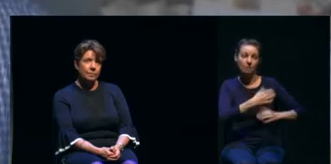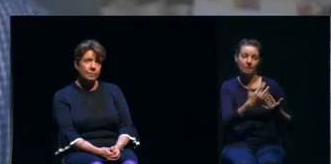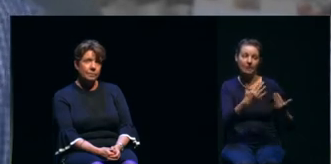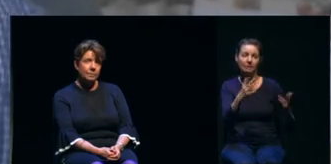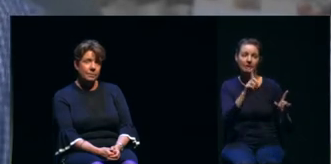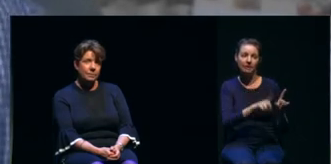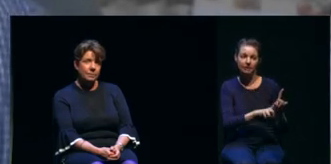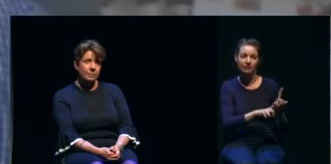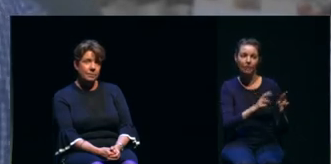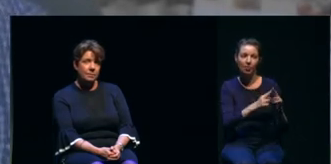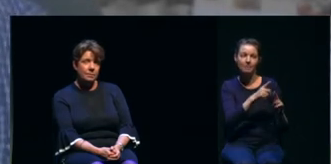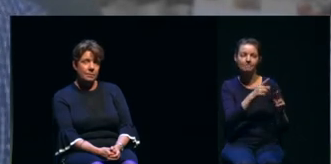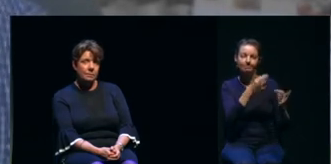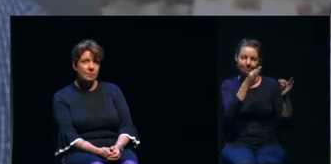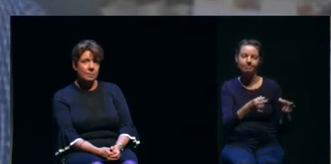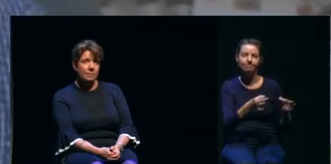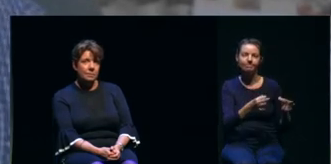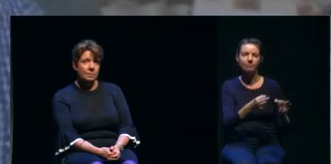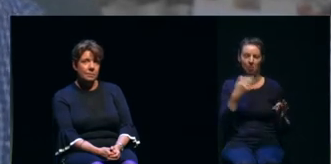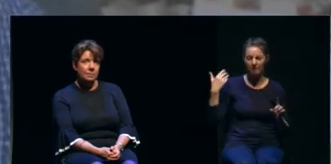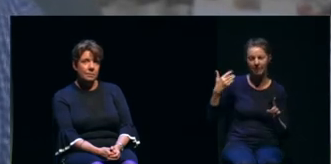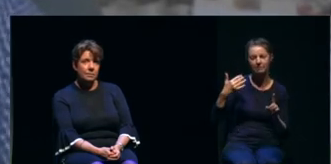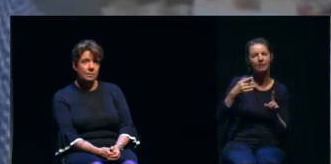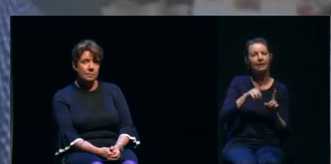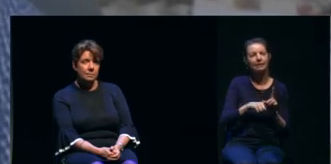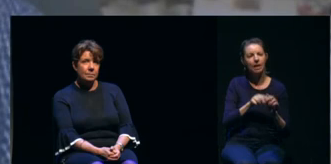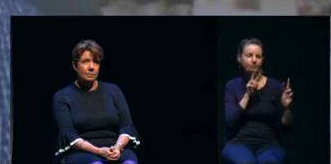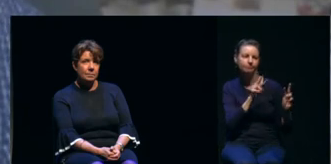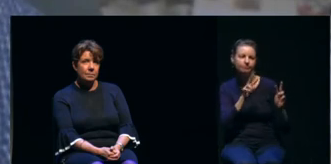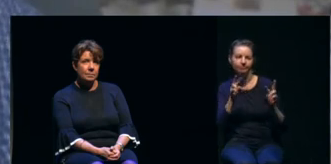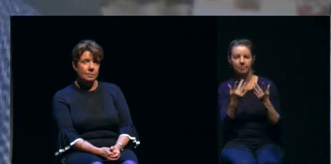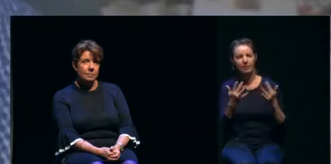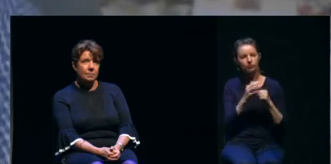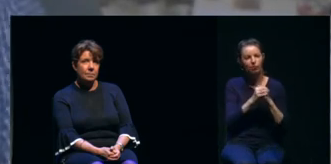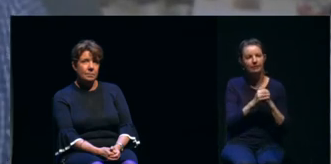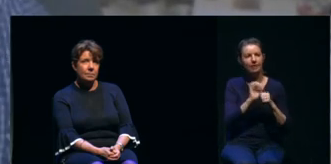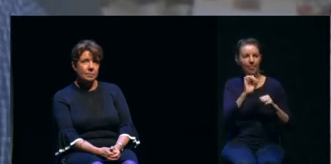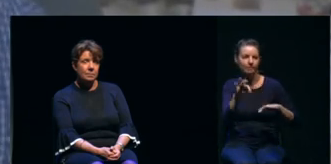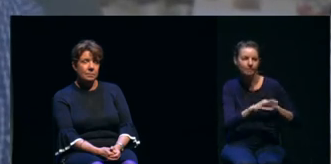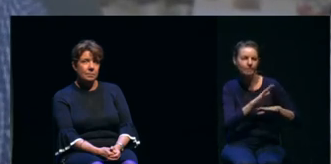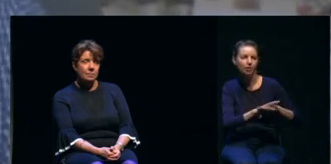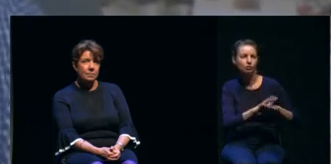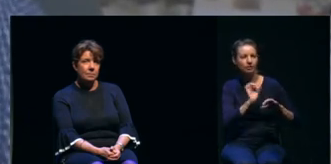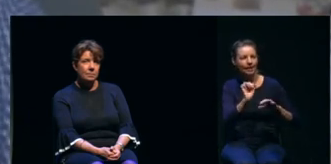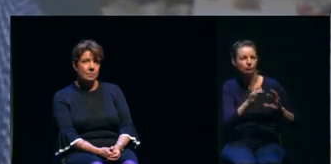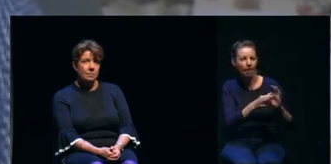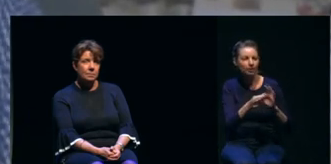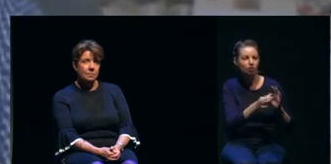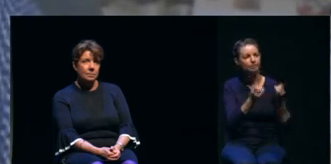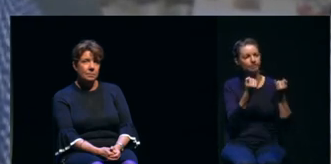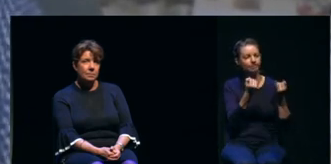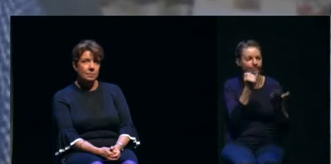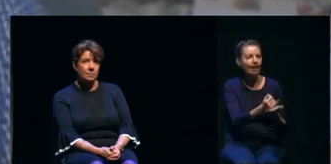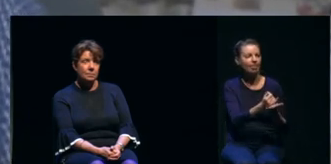And one of the things that I've realised over the years watching so many friends' relationships and marriages fail is that they don't leave when